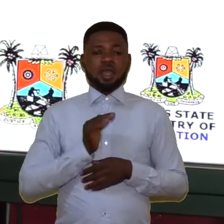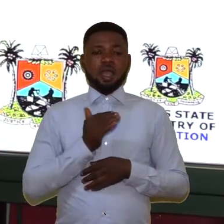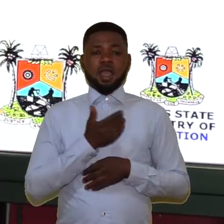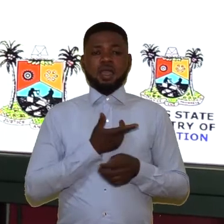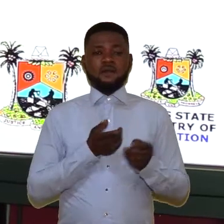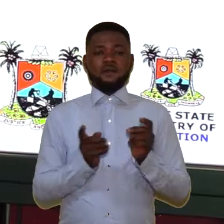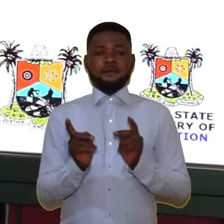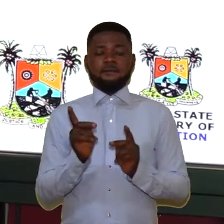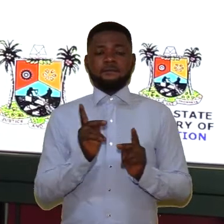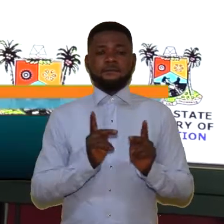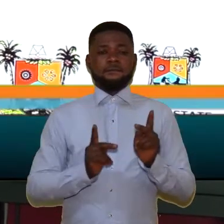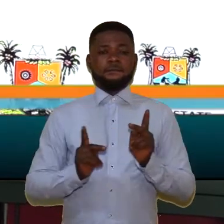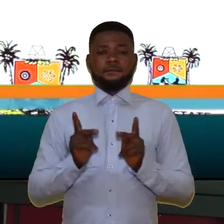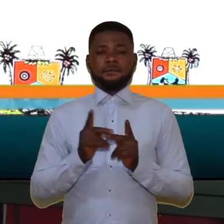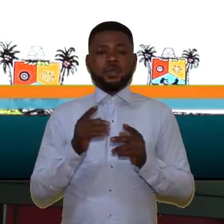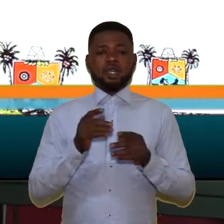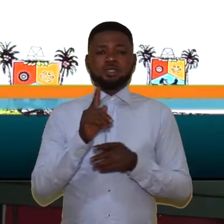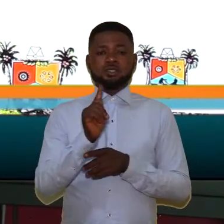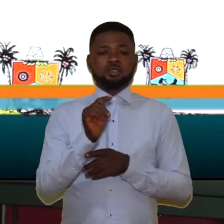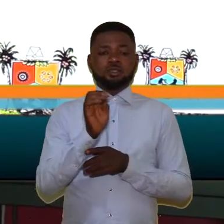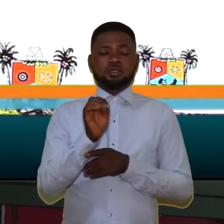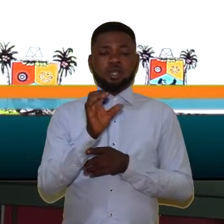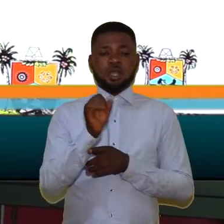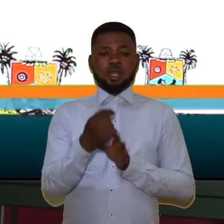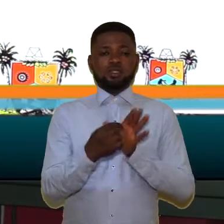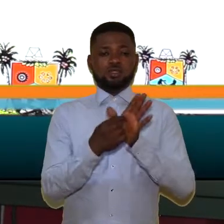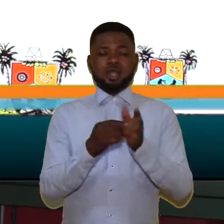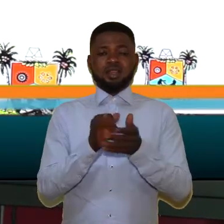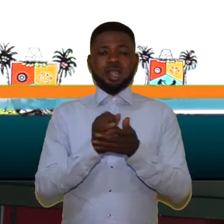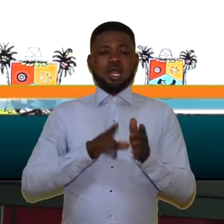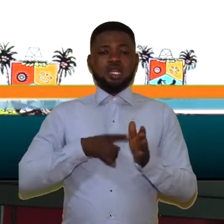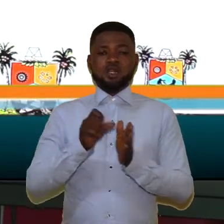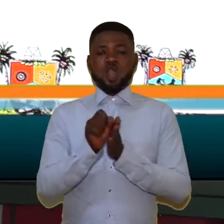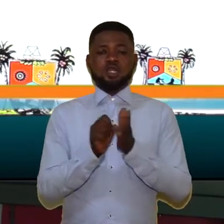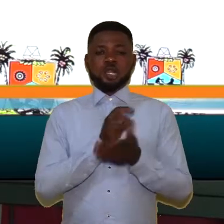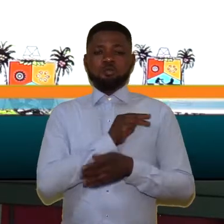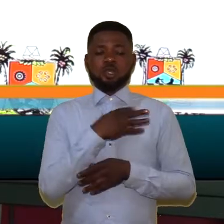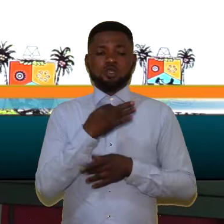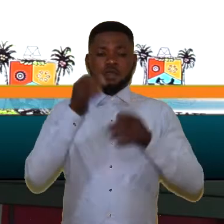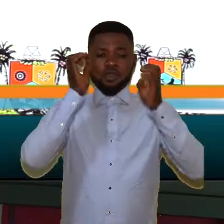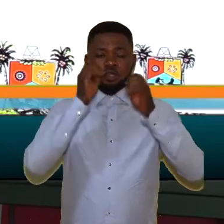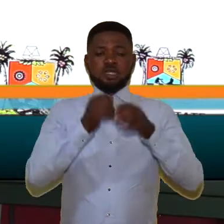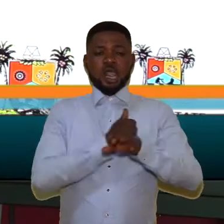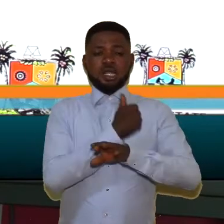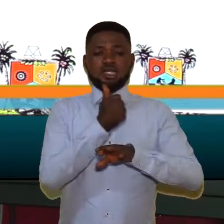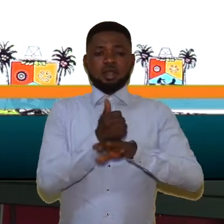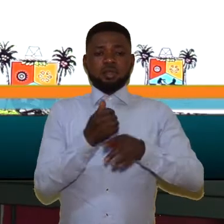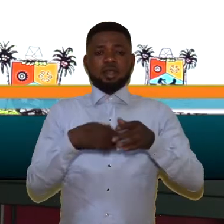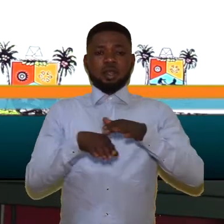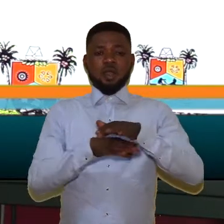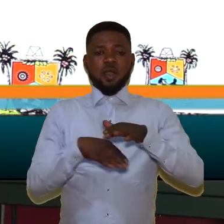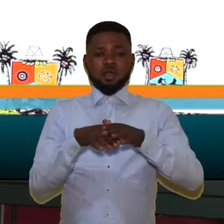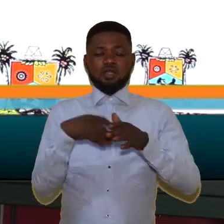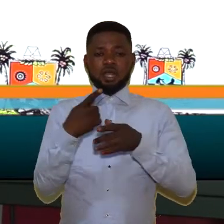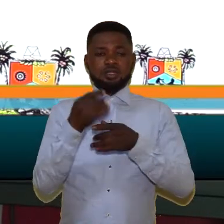Ẹ̀yin èèyàn wa, the Total Education Show ni ètò tí Lagos State Ministry of Education gbé kalẹ̀